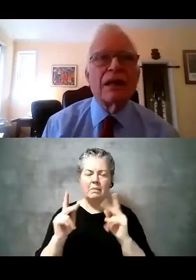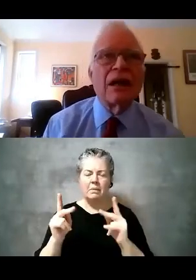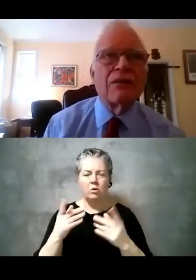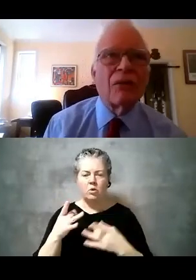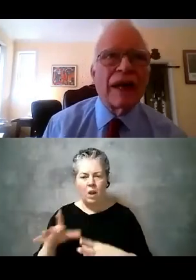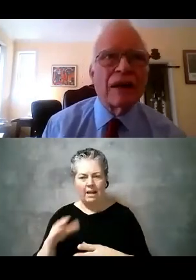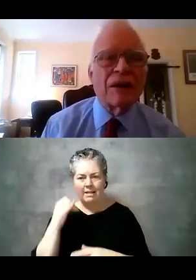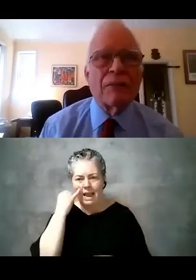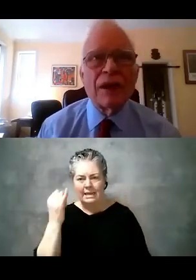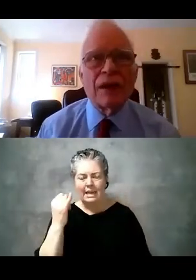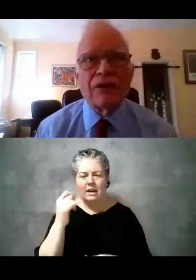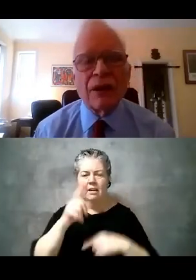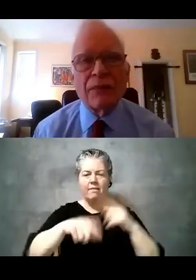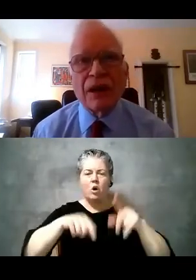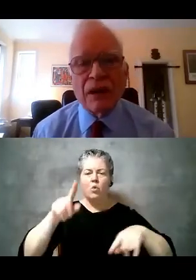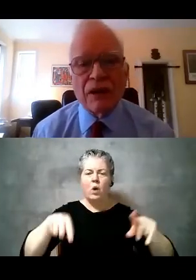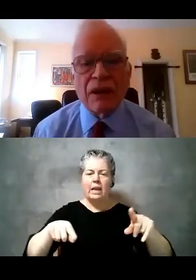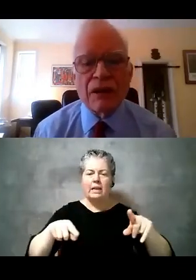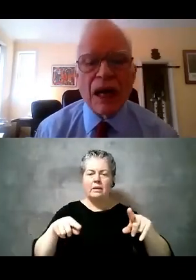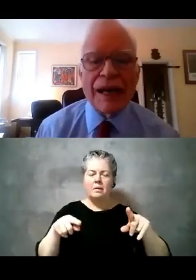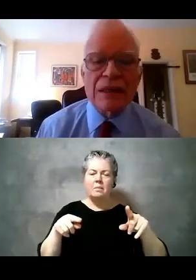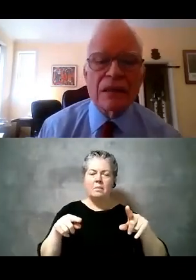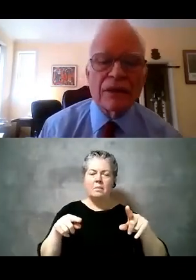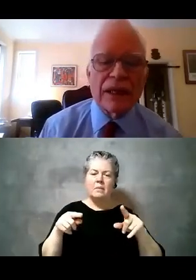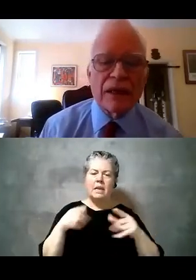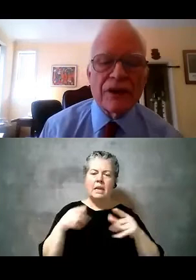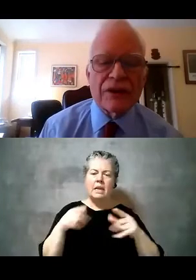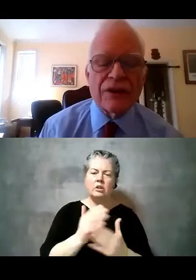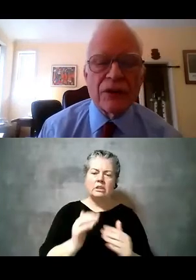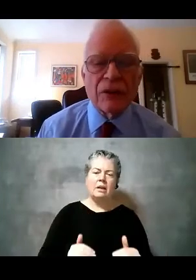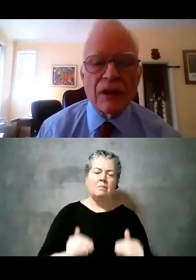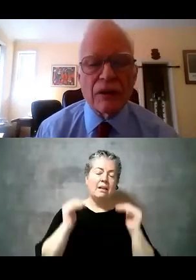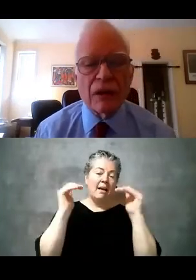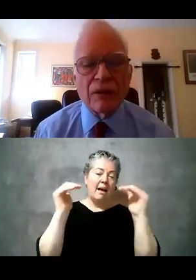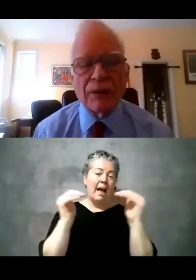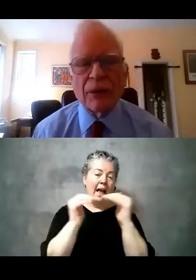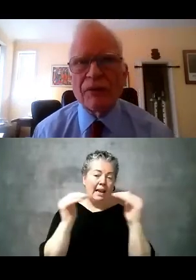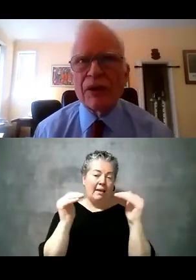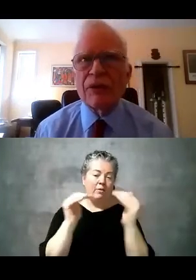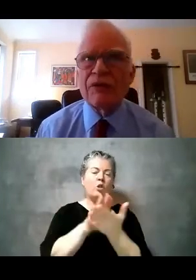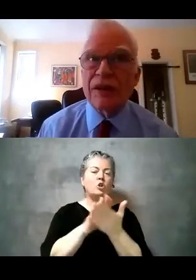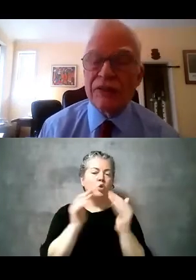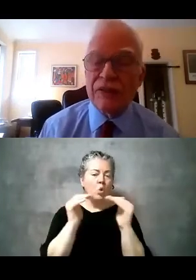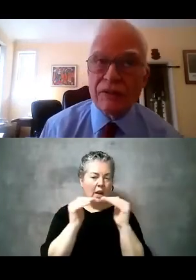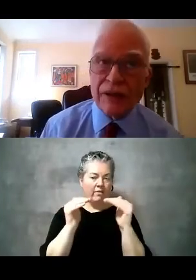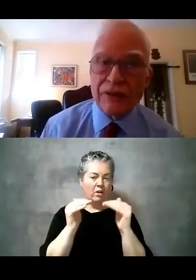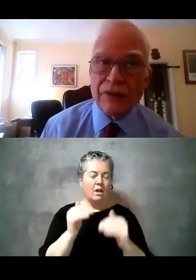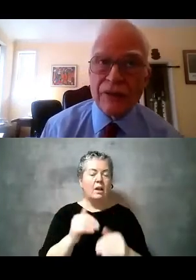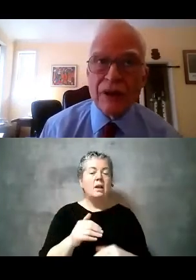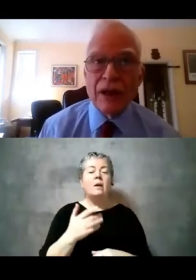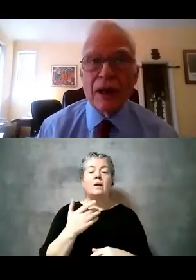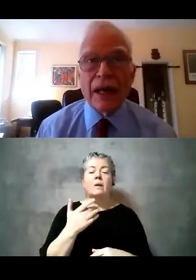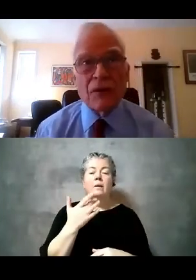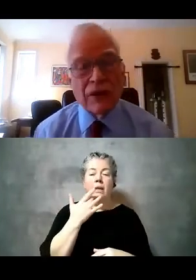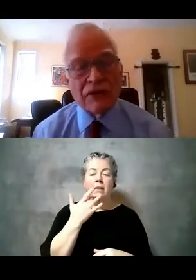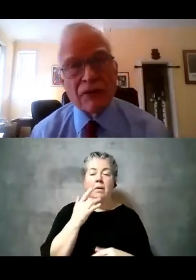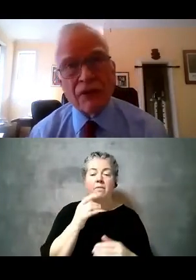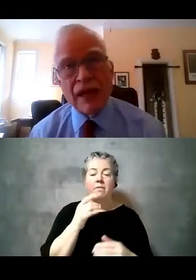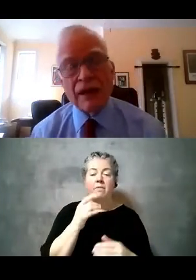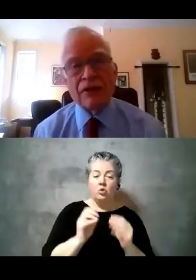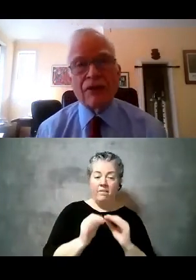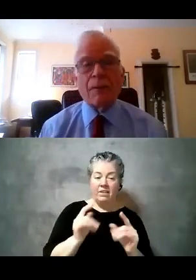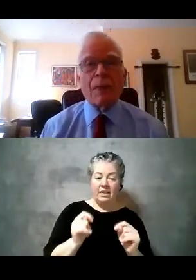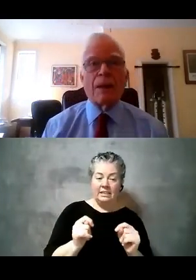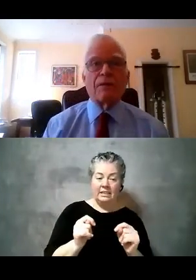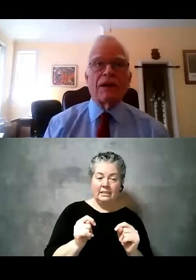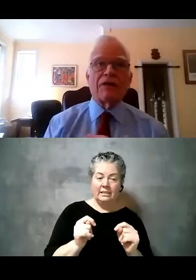the idea of a random intercept at the highest level, that is at the school level. They prefer to use fixed effects. And the reason for